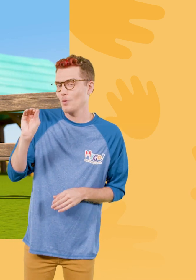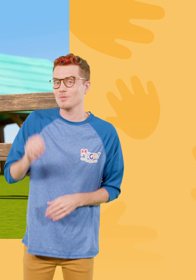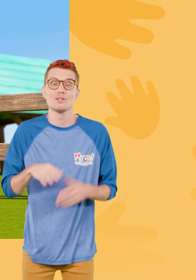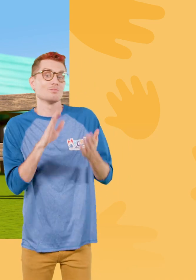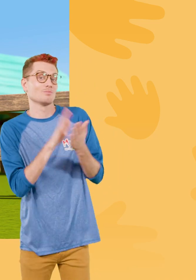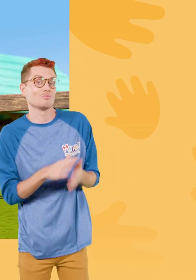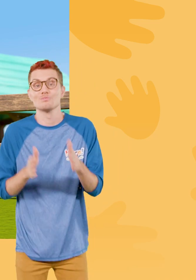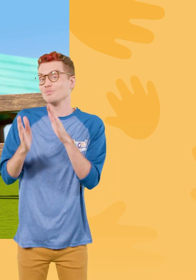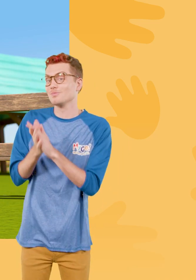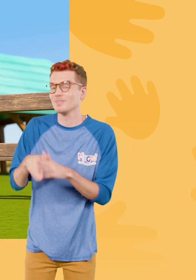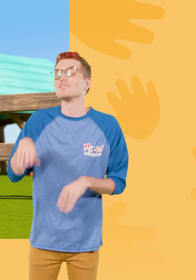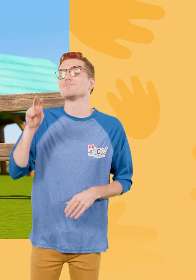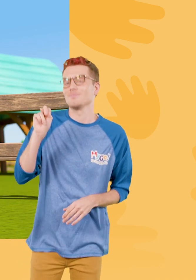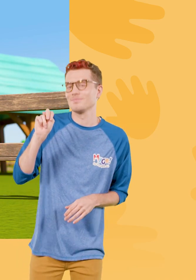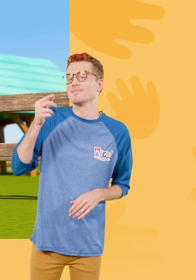N-G-O,